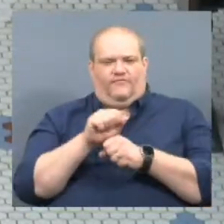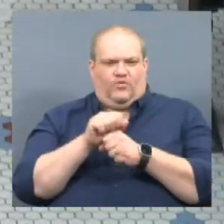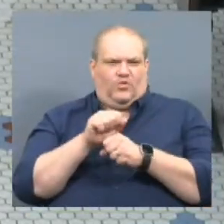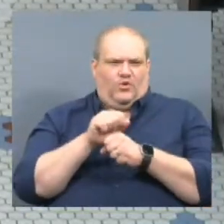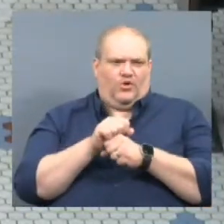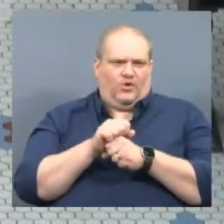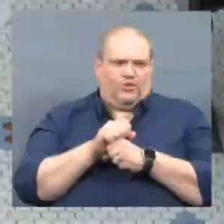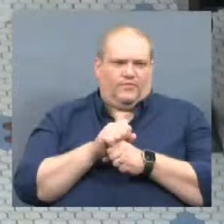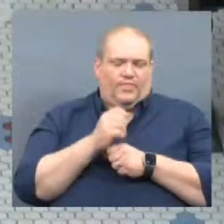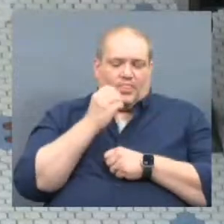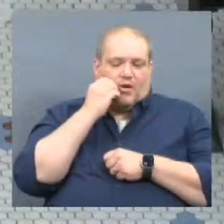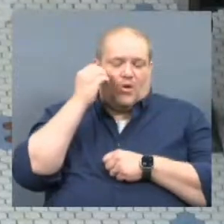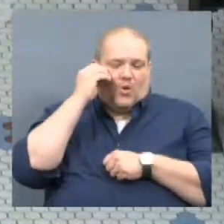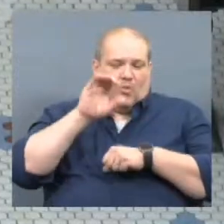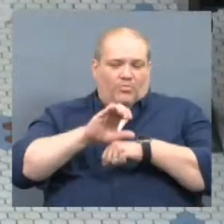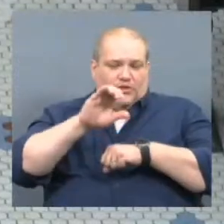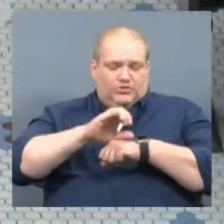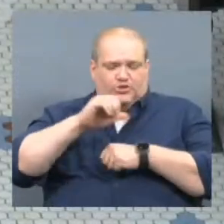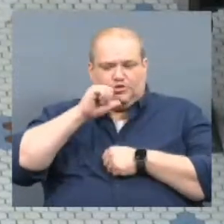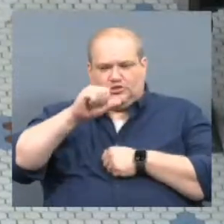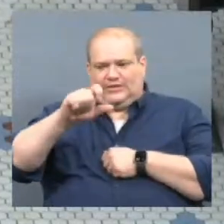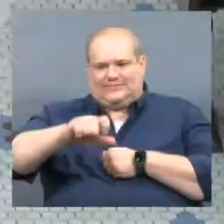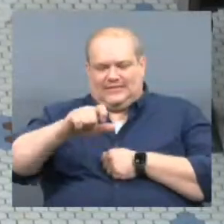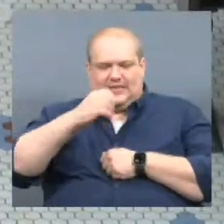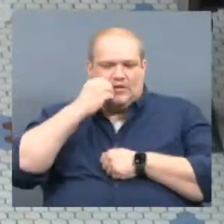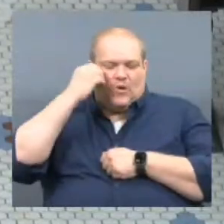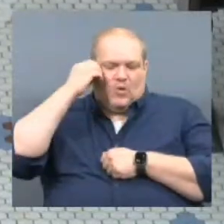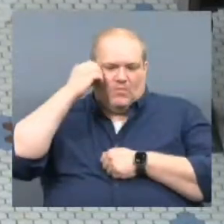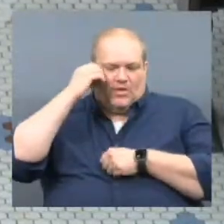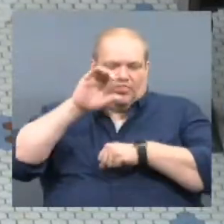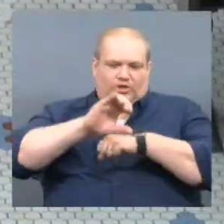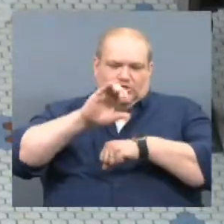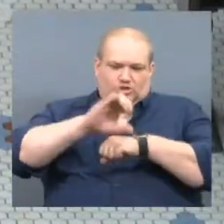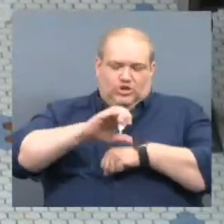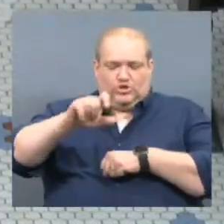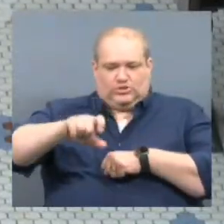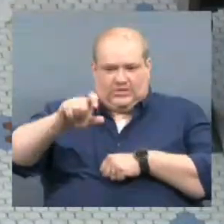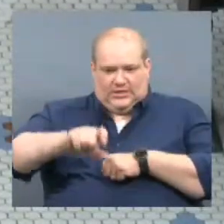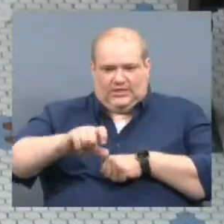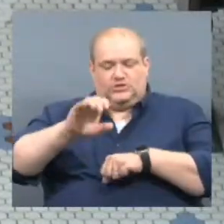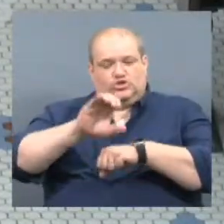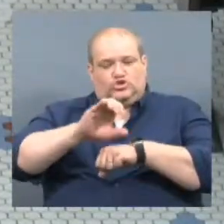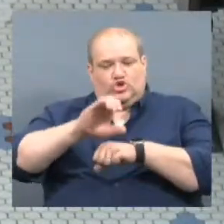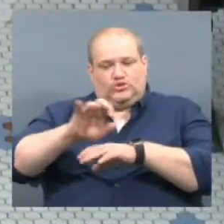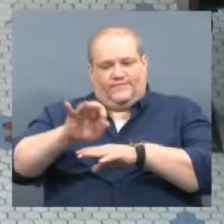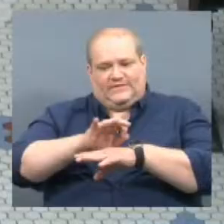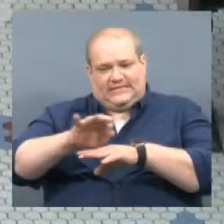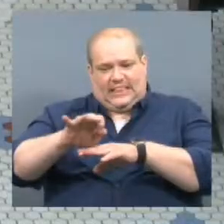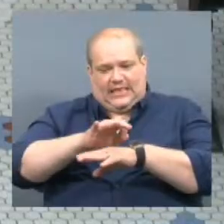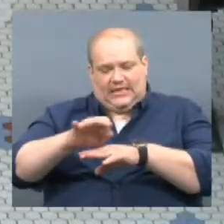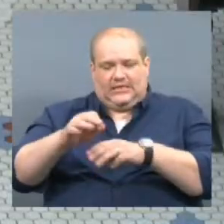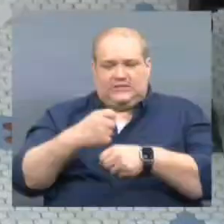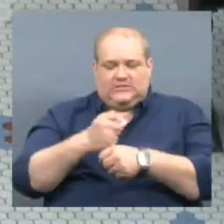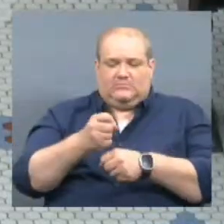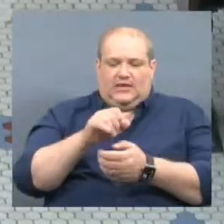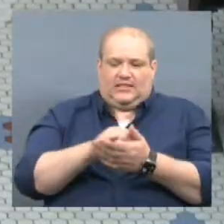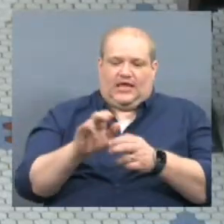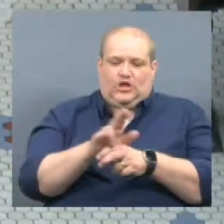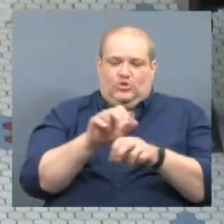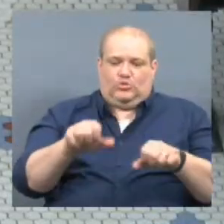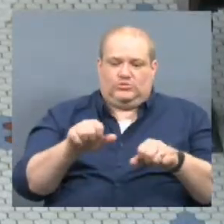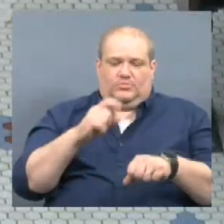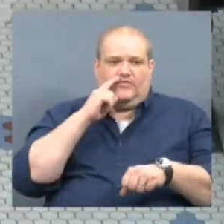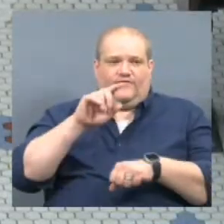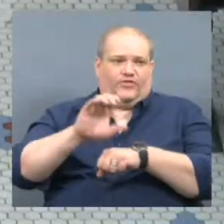It is a home. The church doesn't need a home. The church needs church facilities to make it usable for